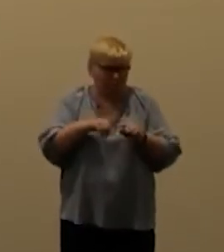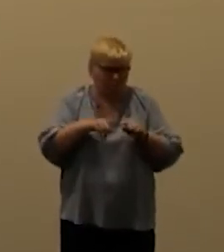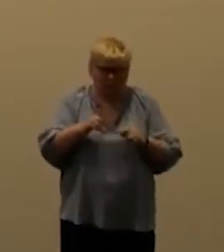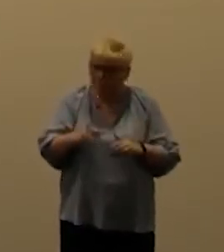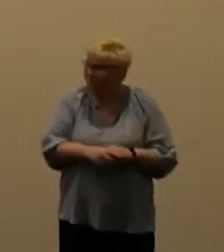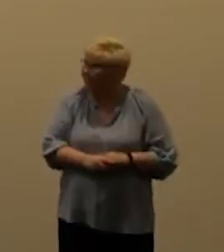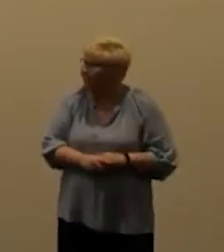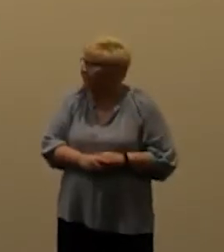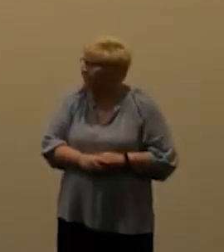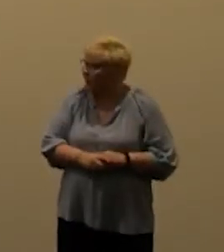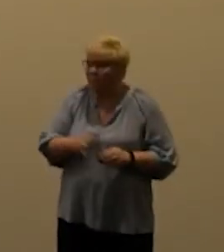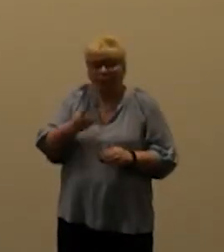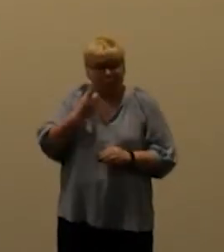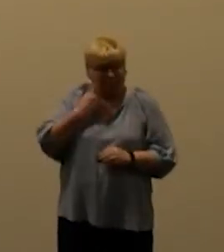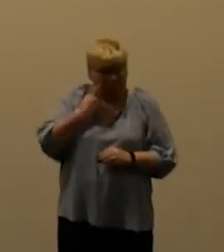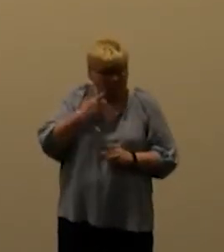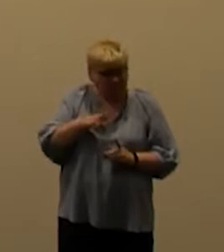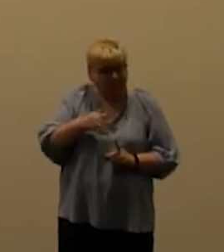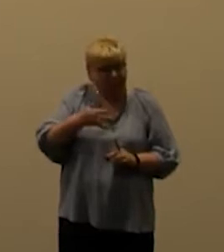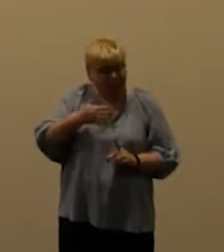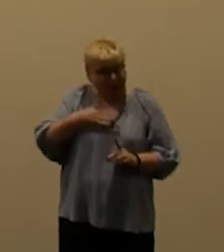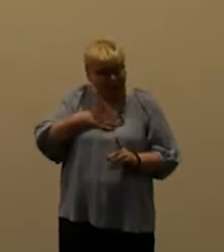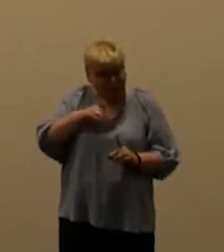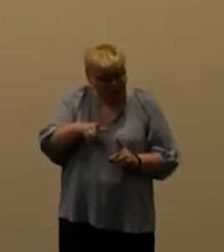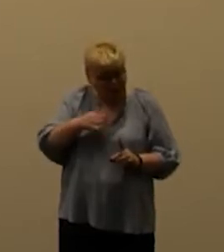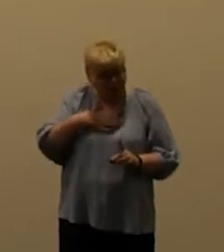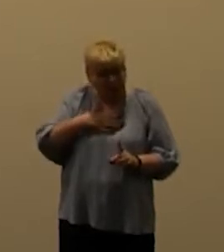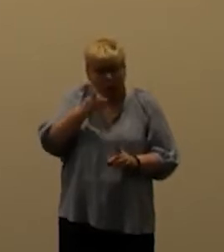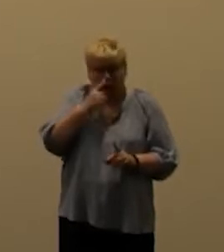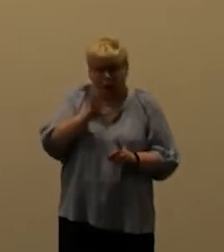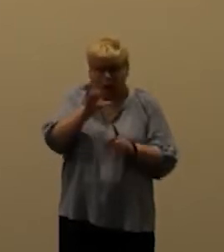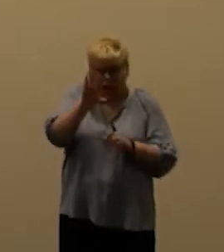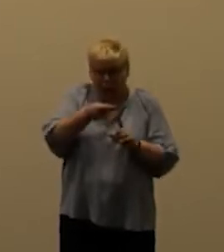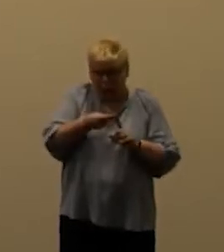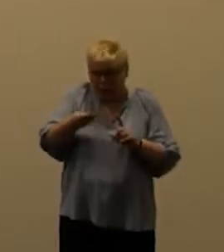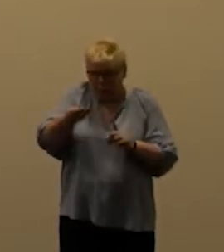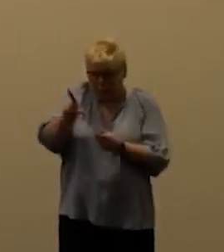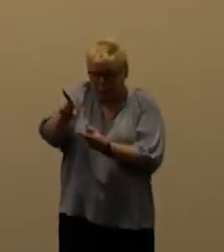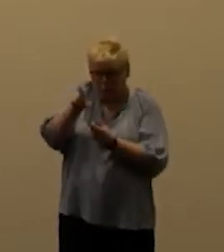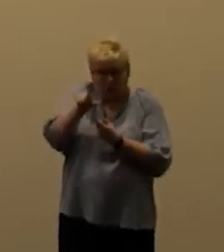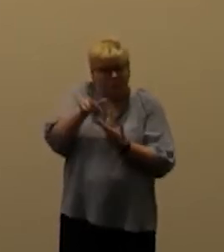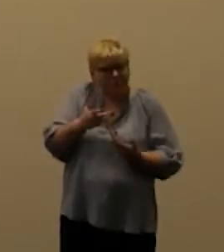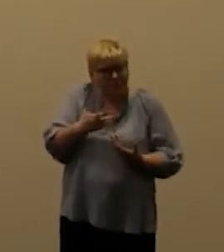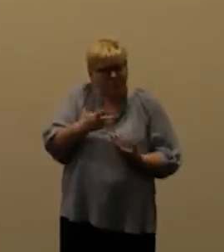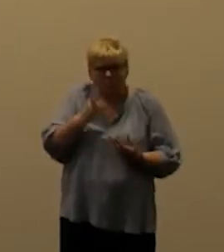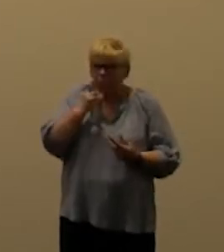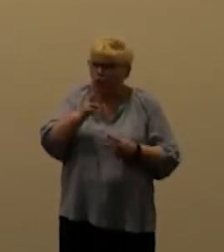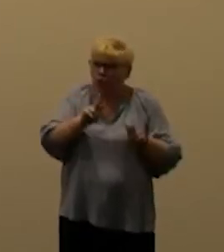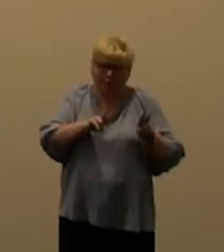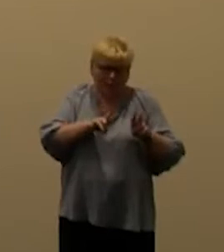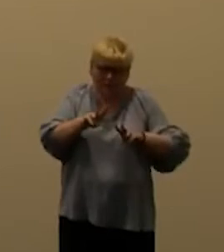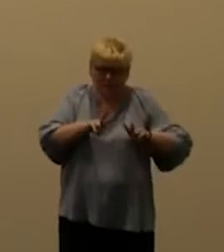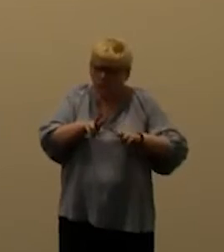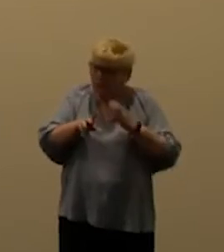you have a tenant, say you like the look of it, you can export and extract that config. And I think I remember reading or watching a video, and it said this was